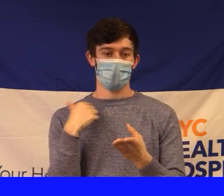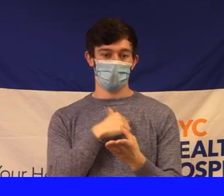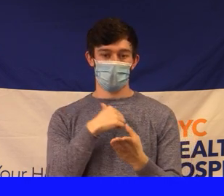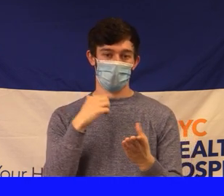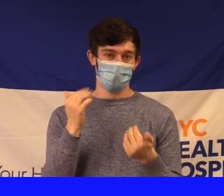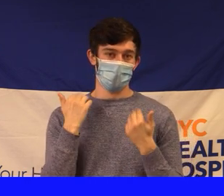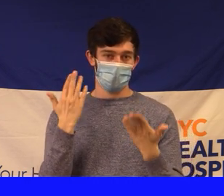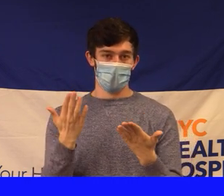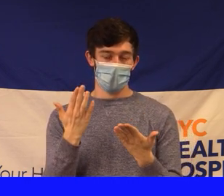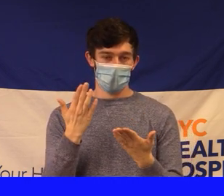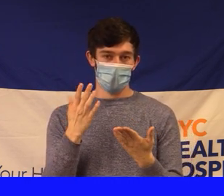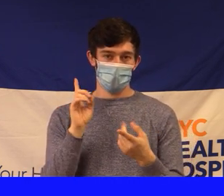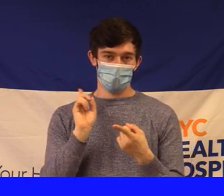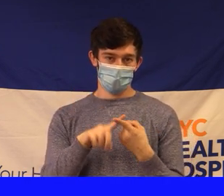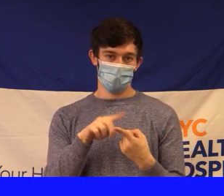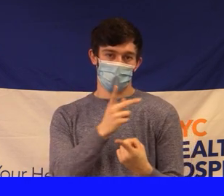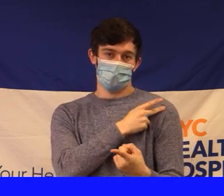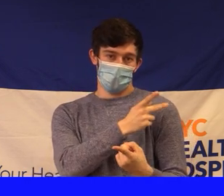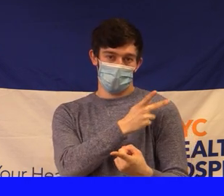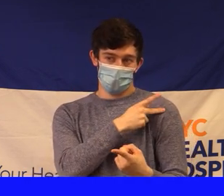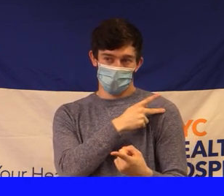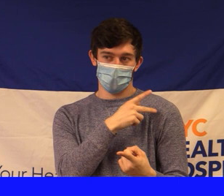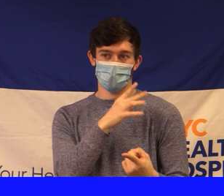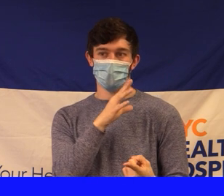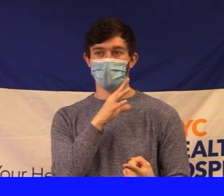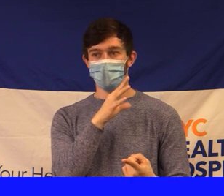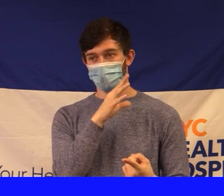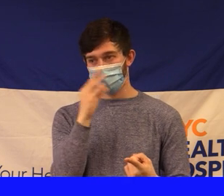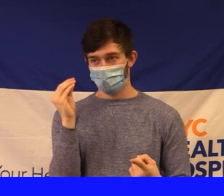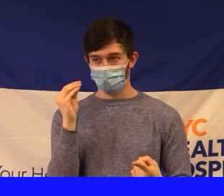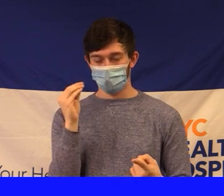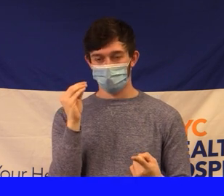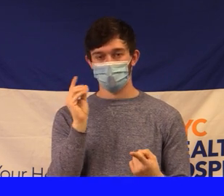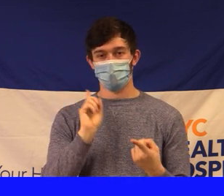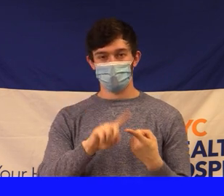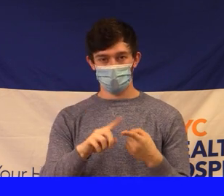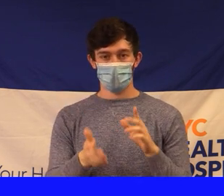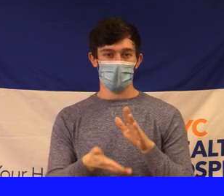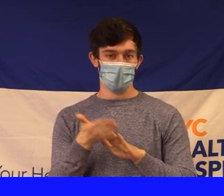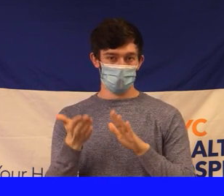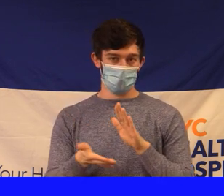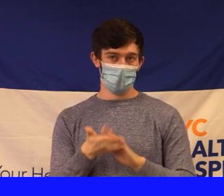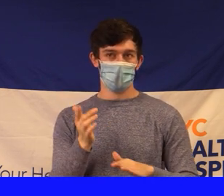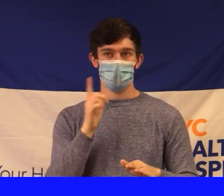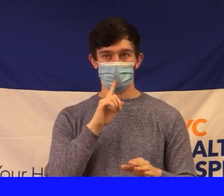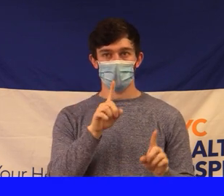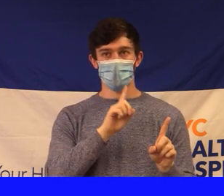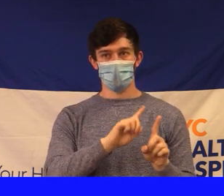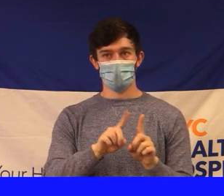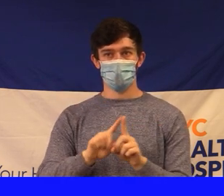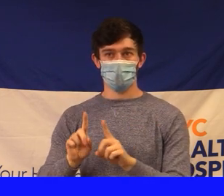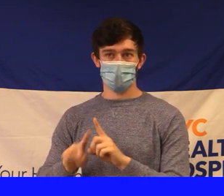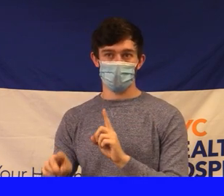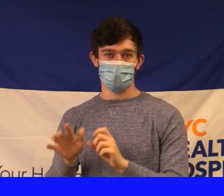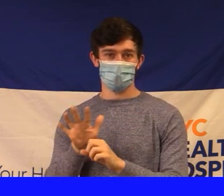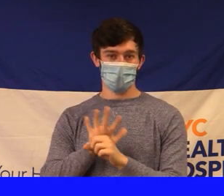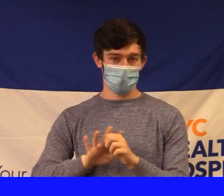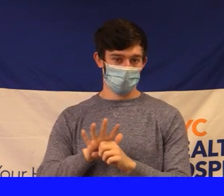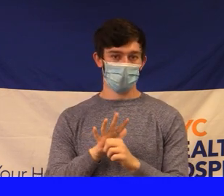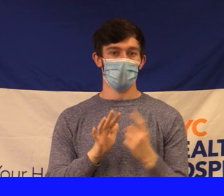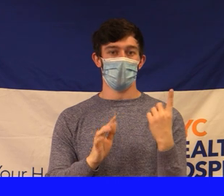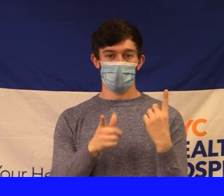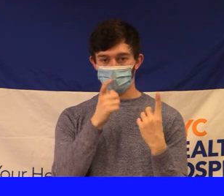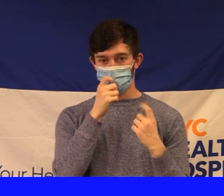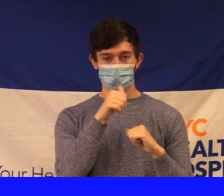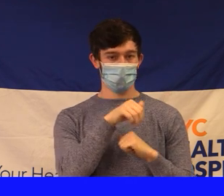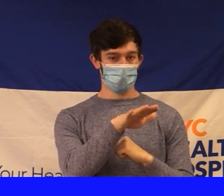the patients and to the operations of the different facilities, both the one sending and the one serving.